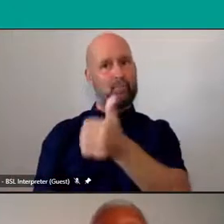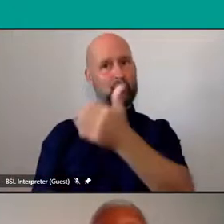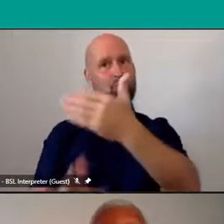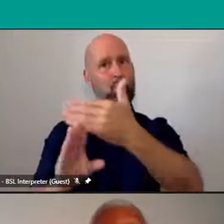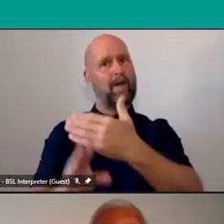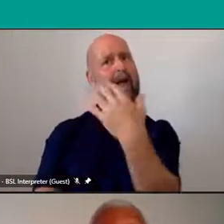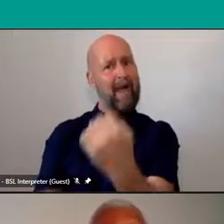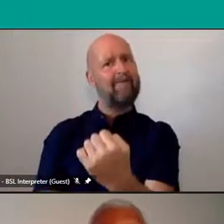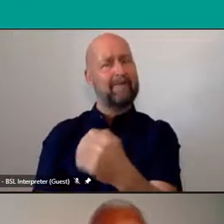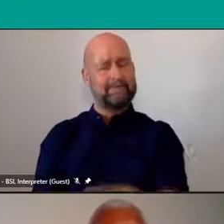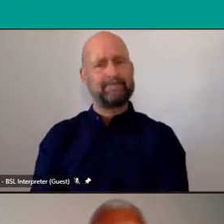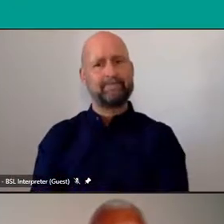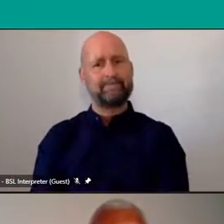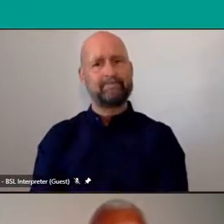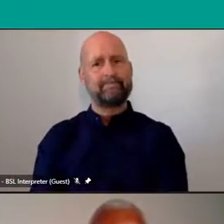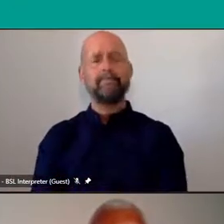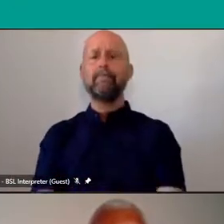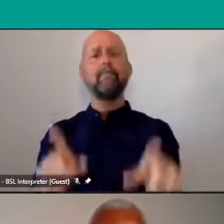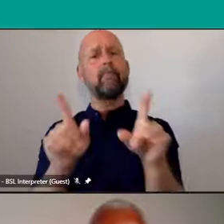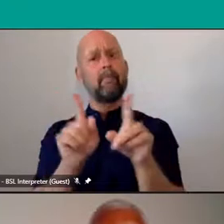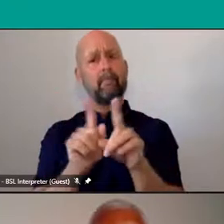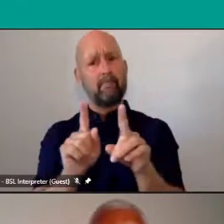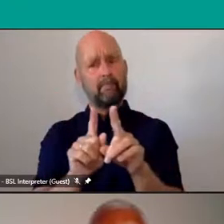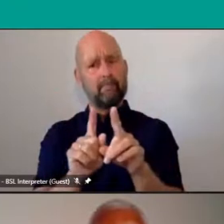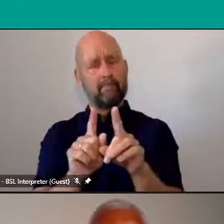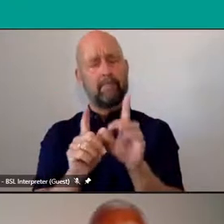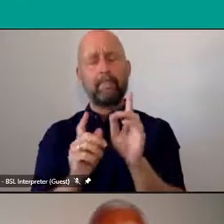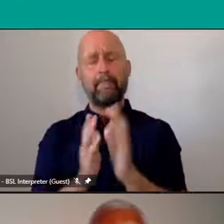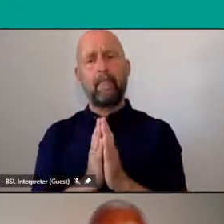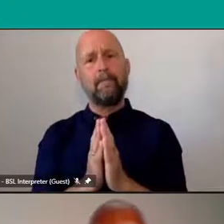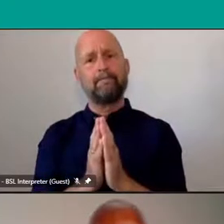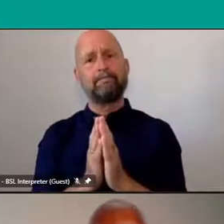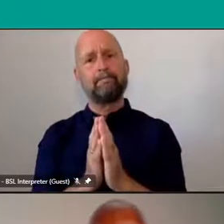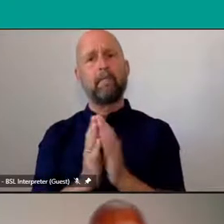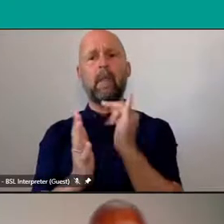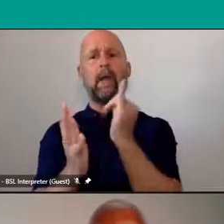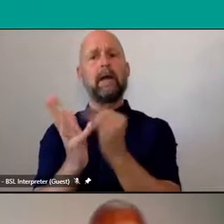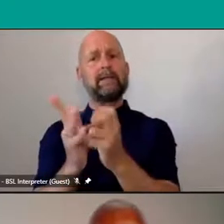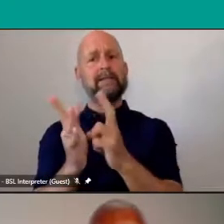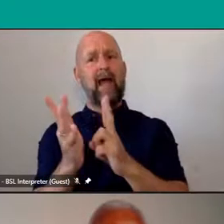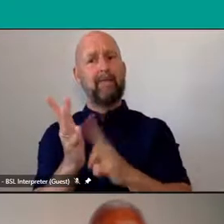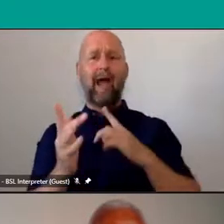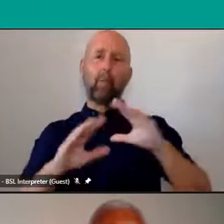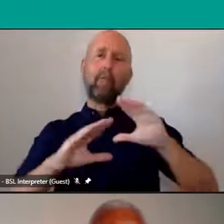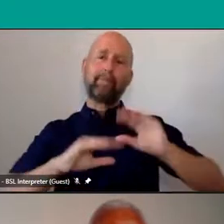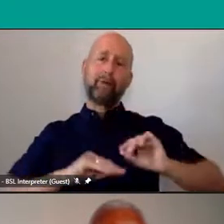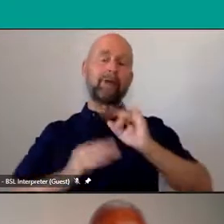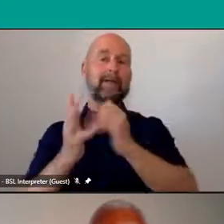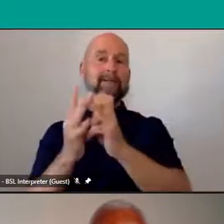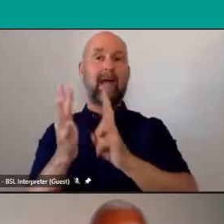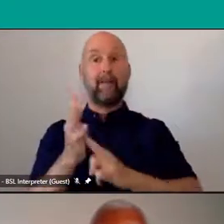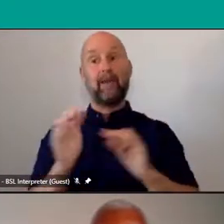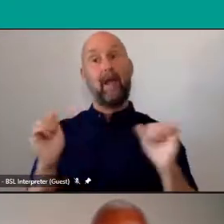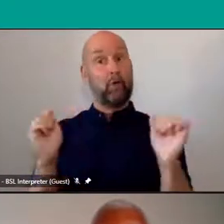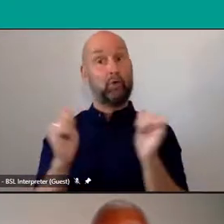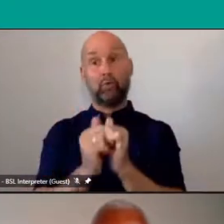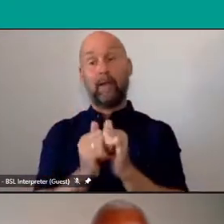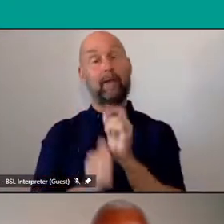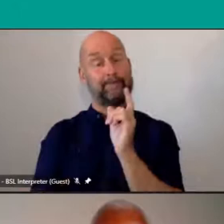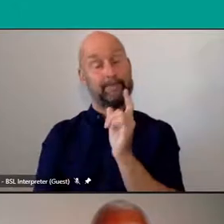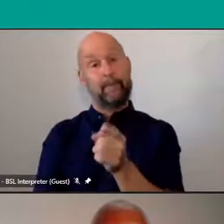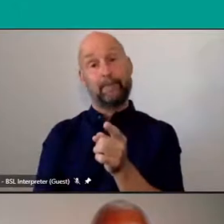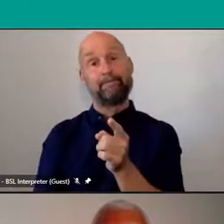do. And I think, Simon, to close, I do agree with you.